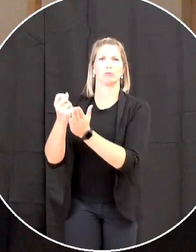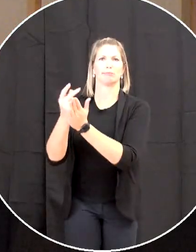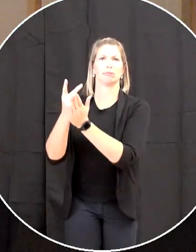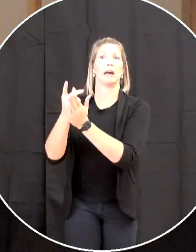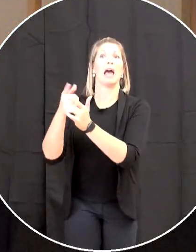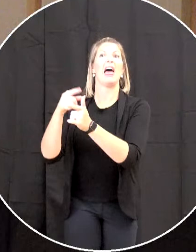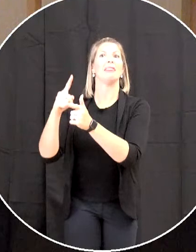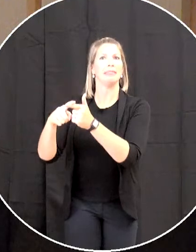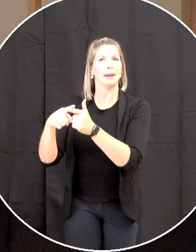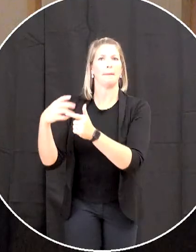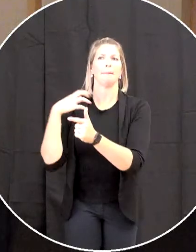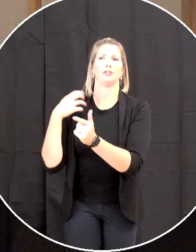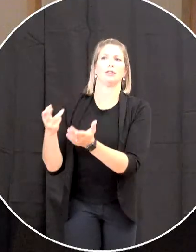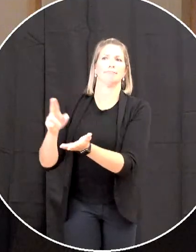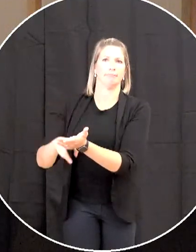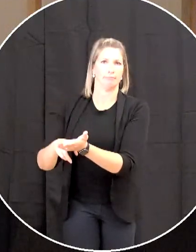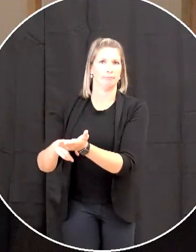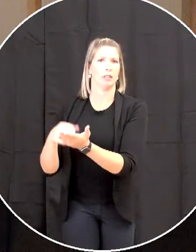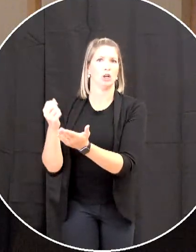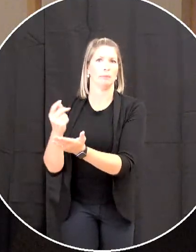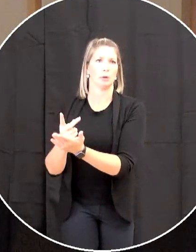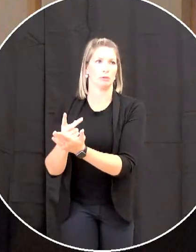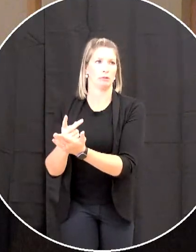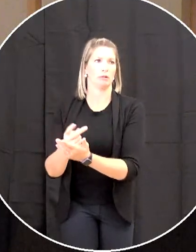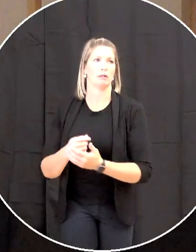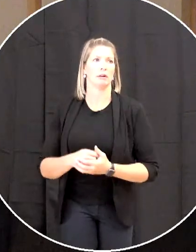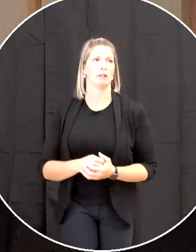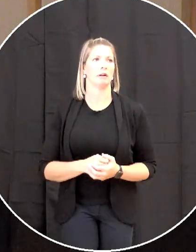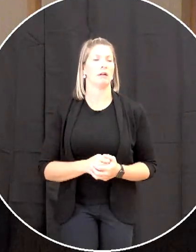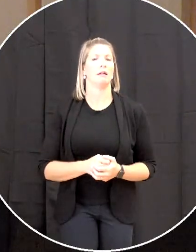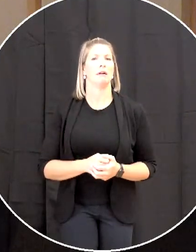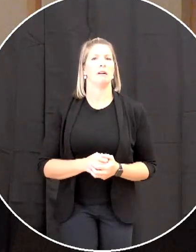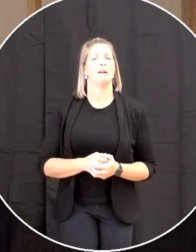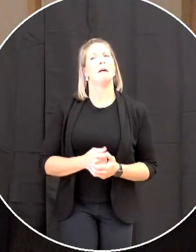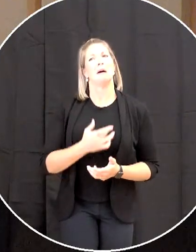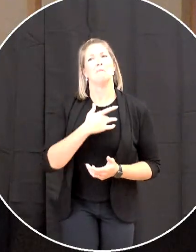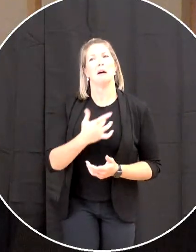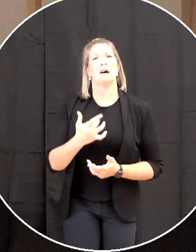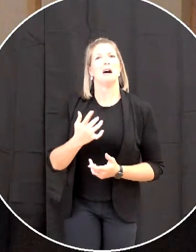strategic plans. We get feedback. Generally, it's formatting, it's